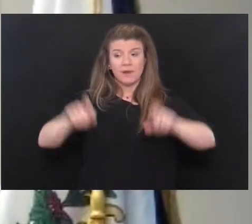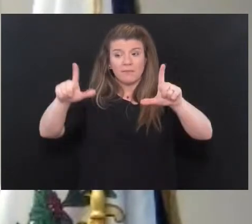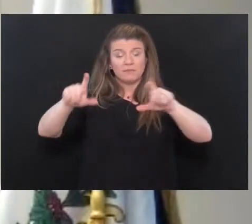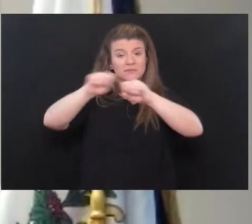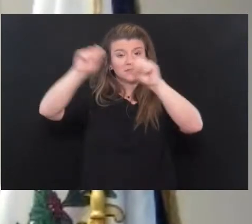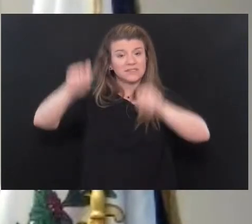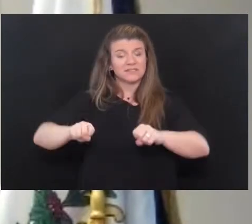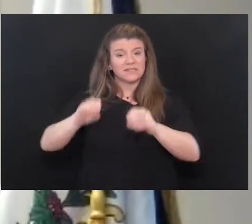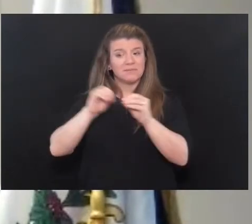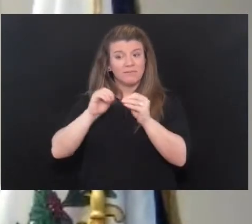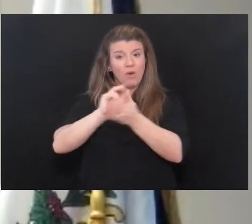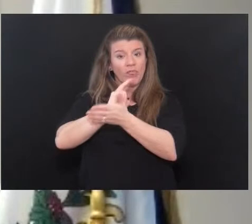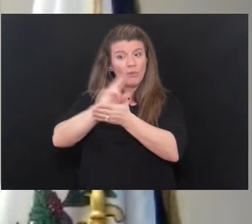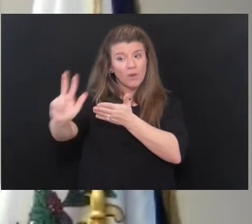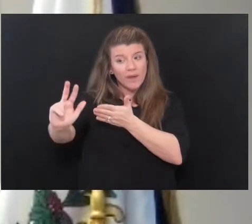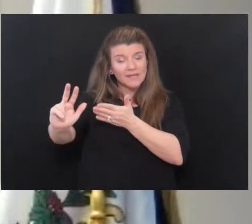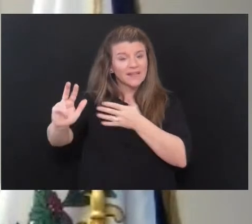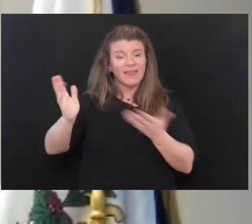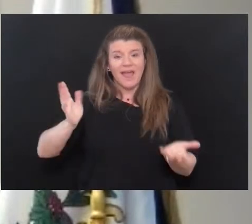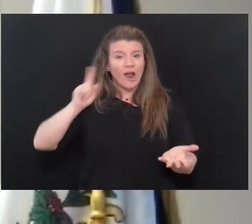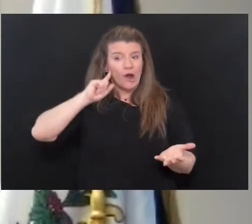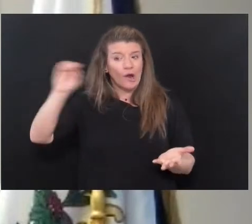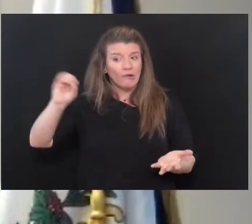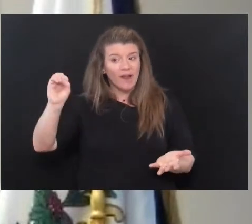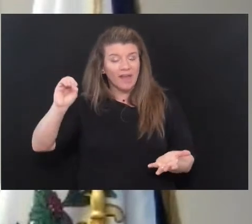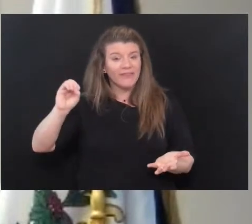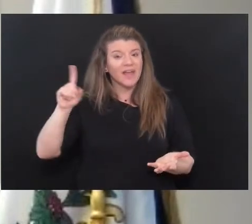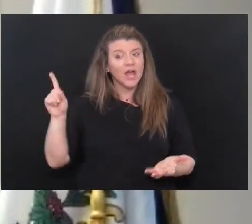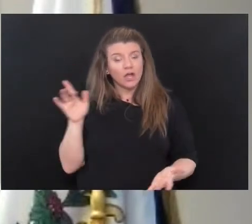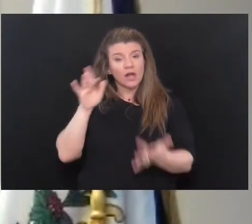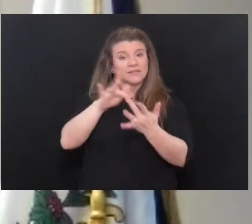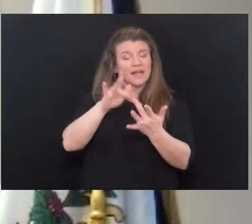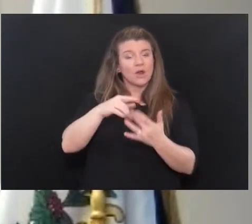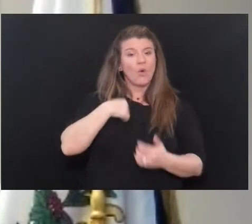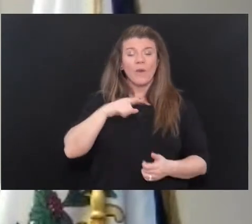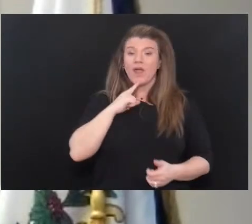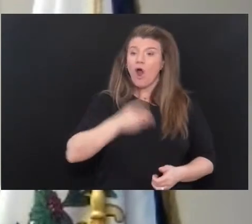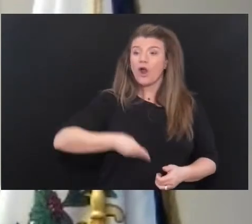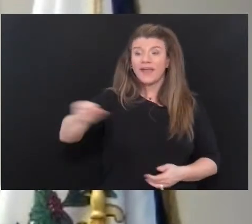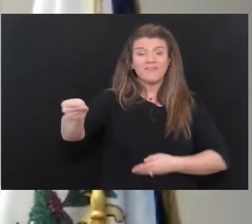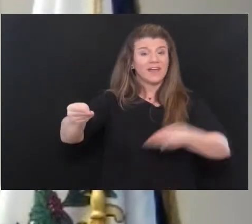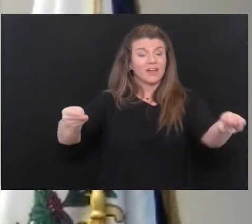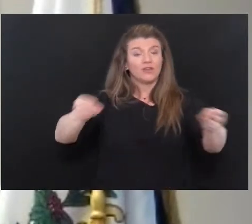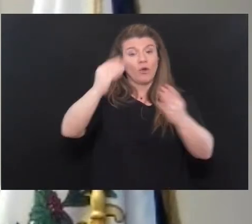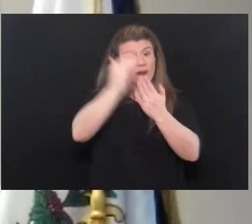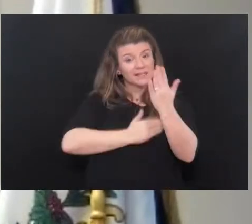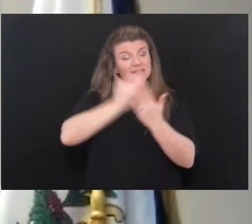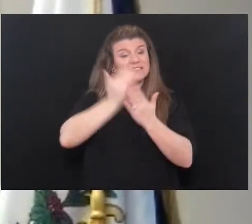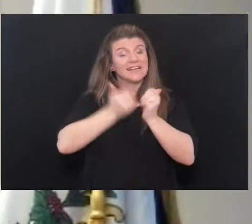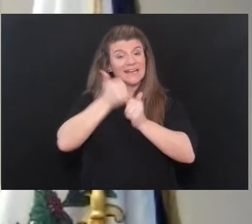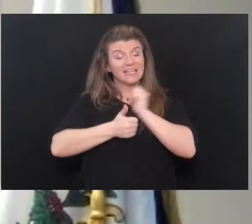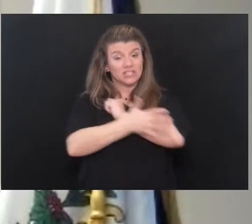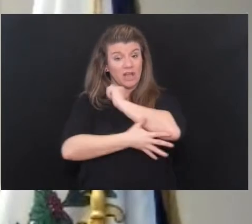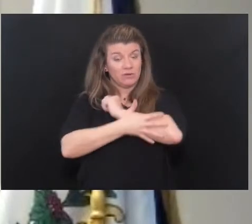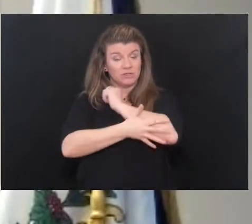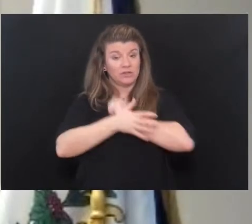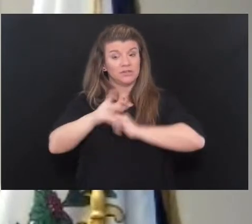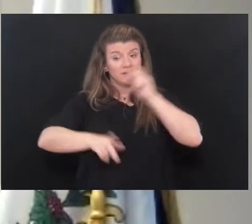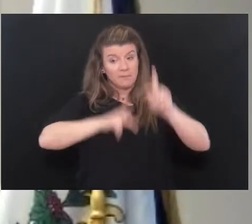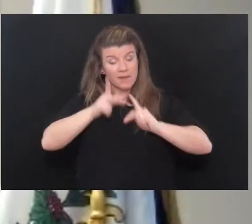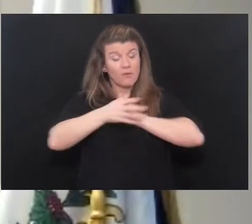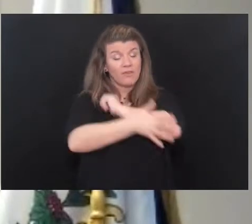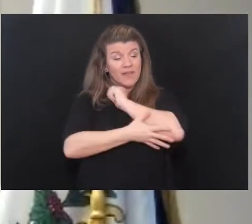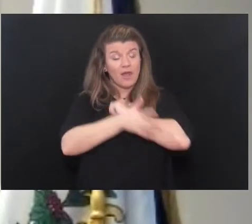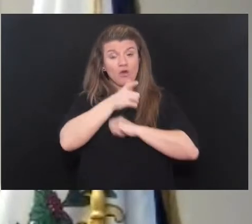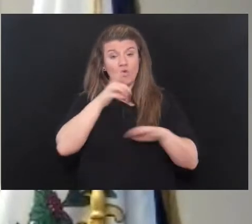more than 3 weeks contact the call center. We are pushing those lists out to the counties so that the individuals in the counties who are